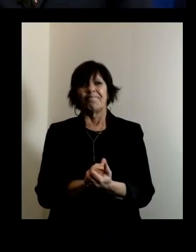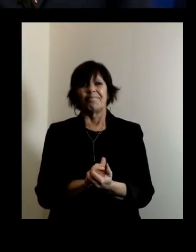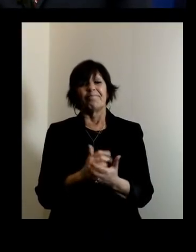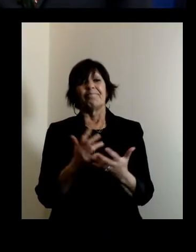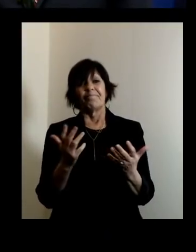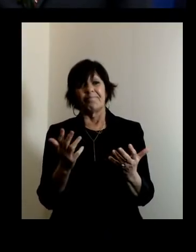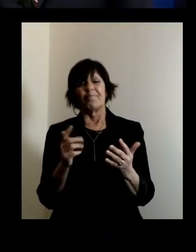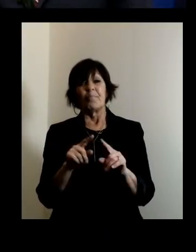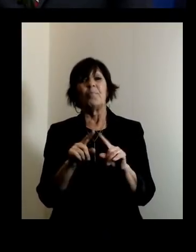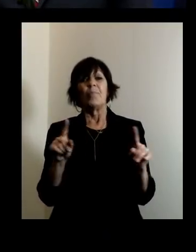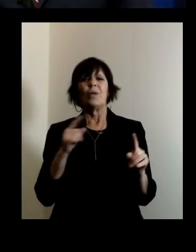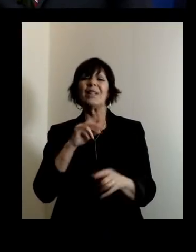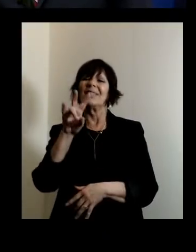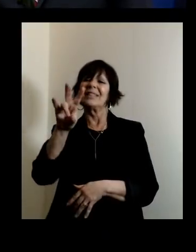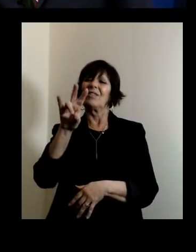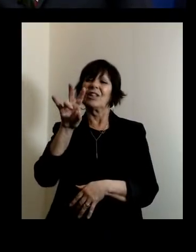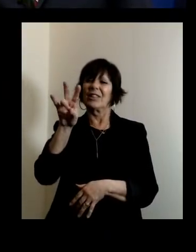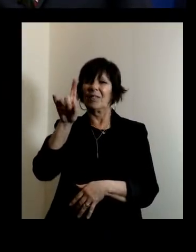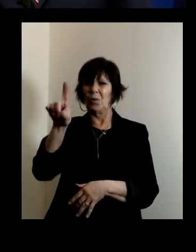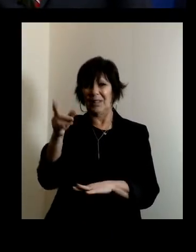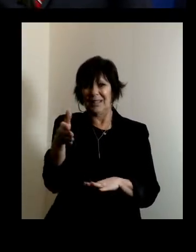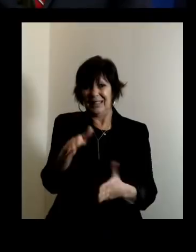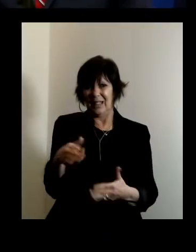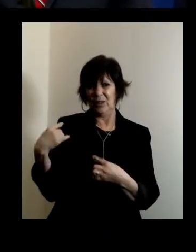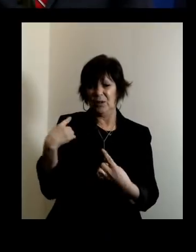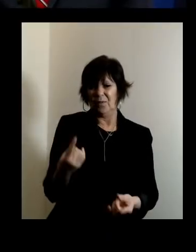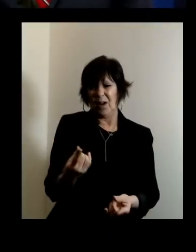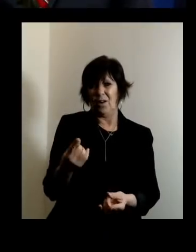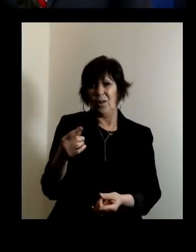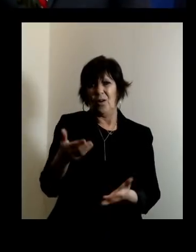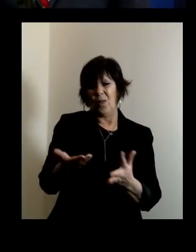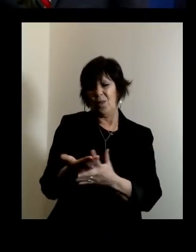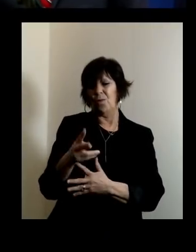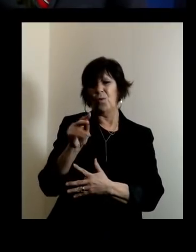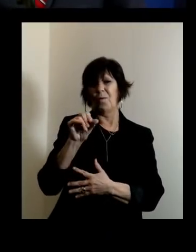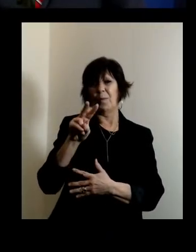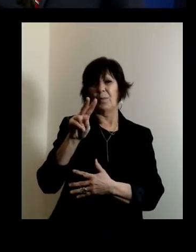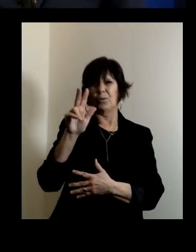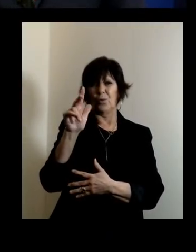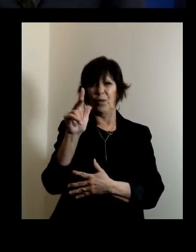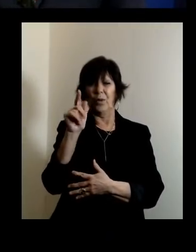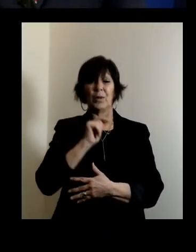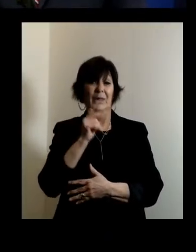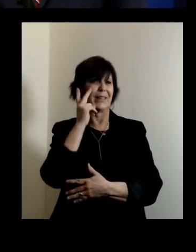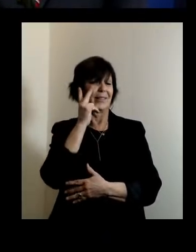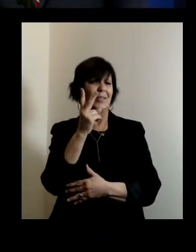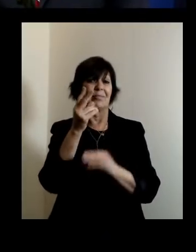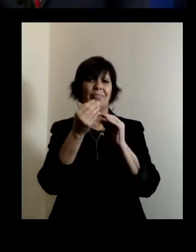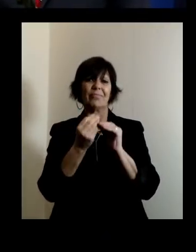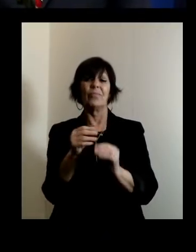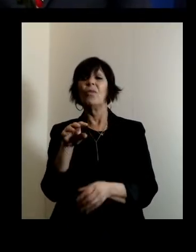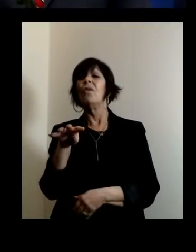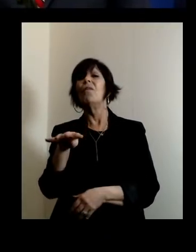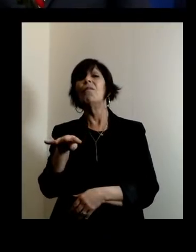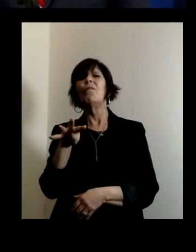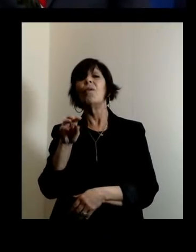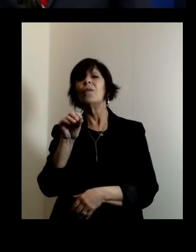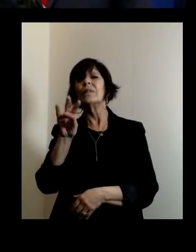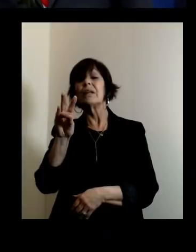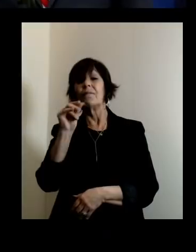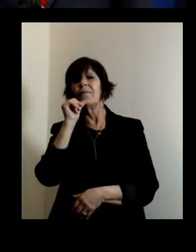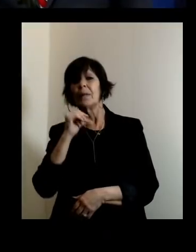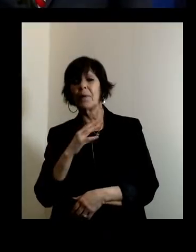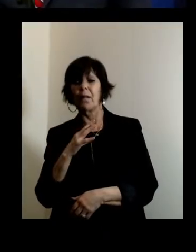But we had 771 deaths so far through November 23rd, and you can see on the screen that 407 of them were